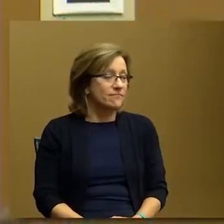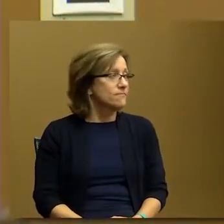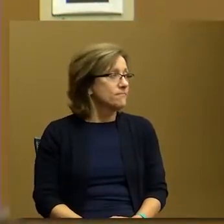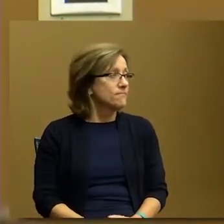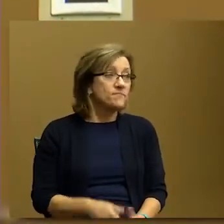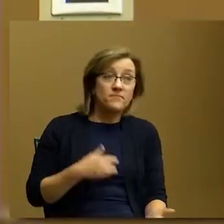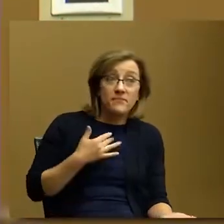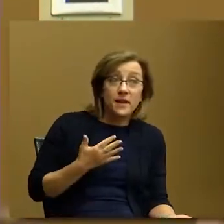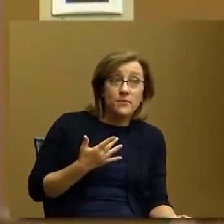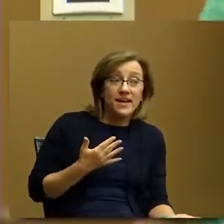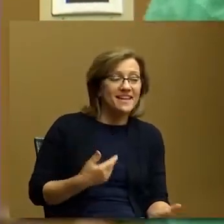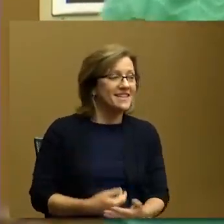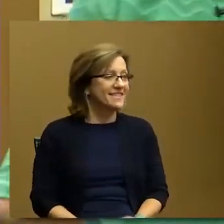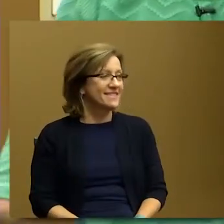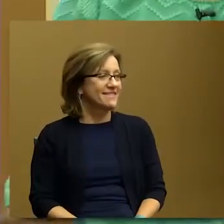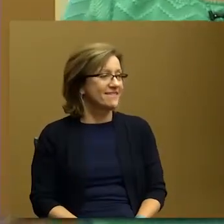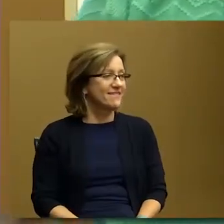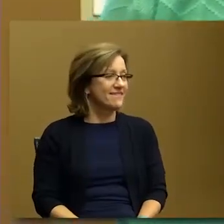I'm waiting.